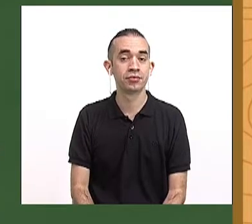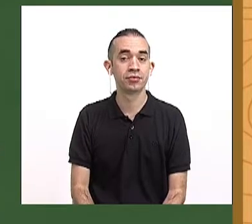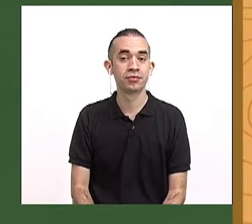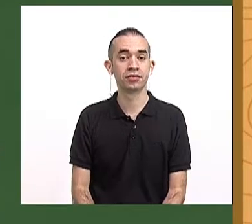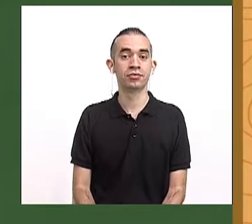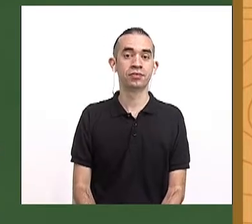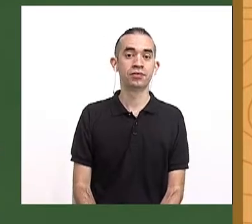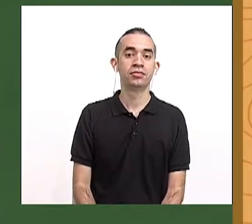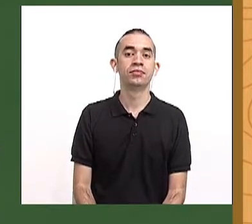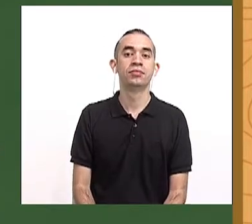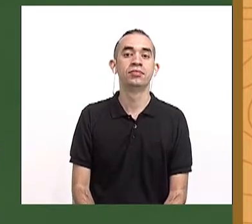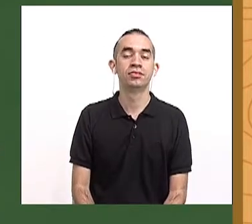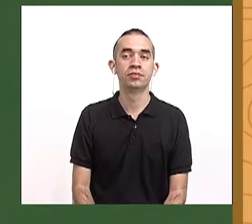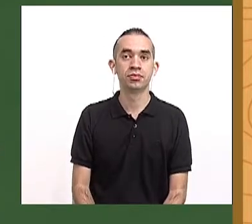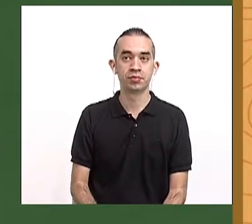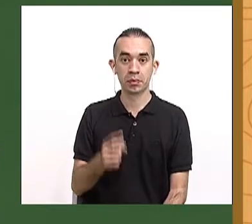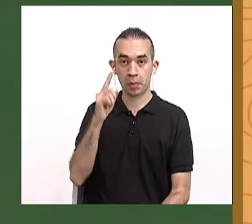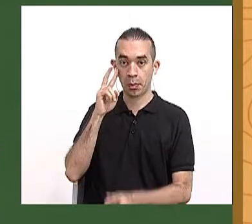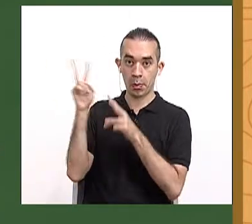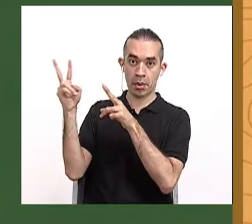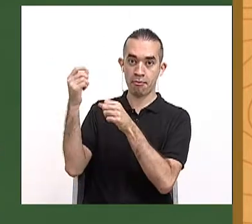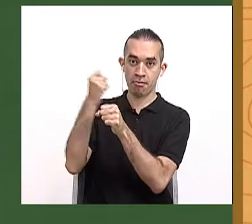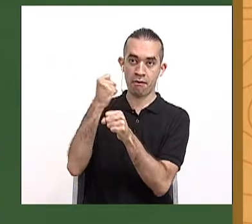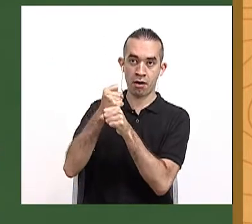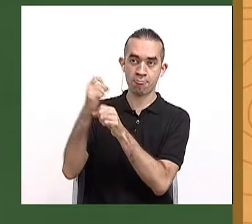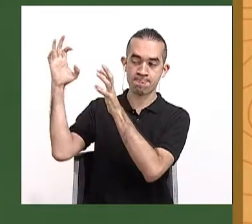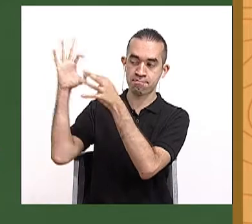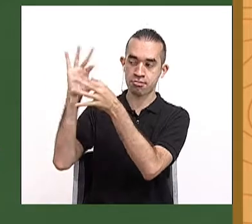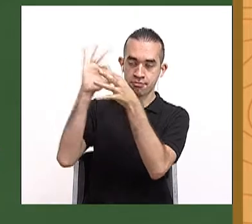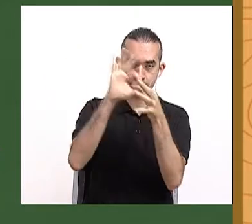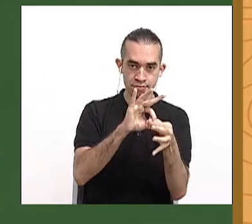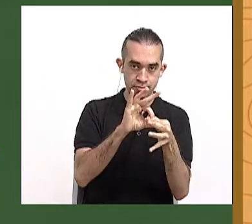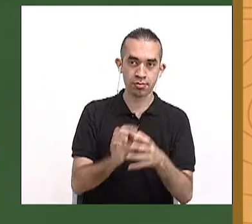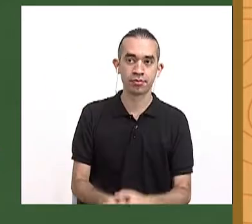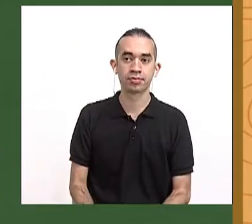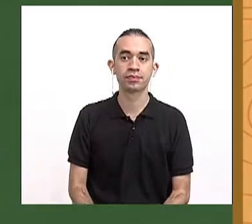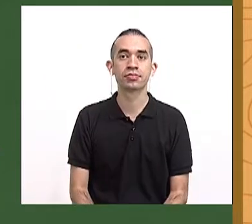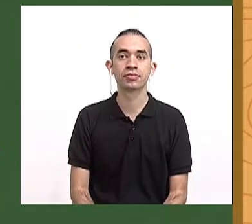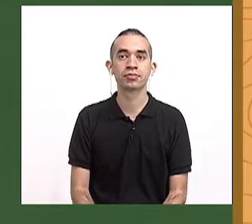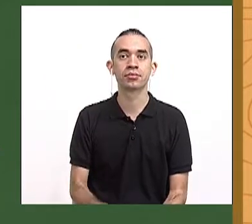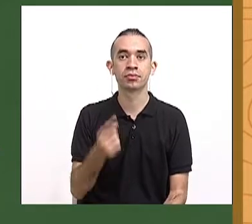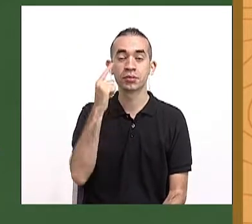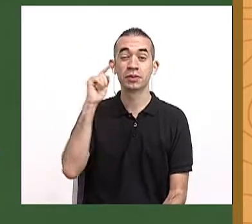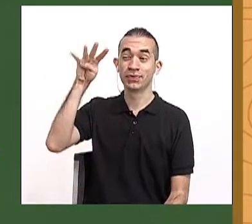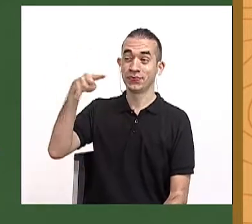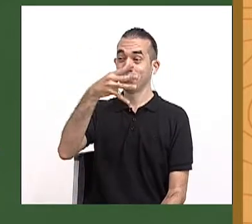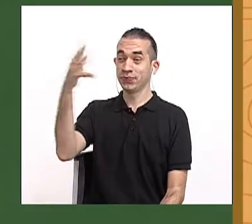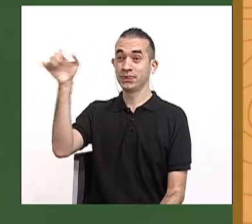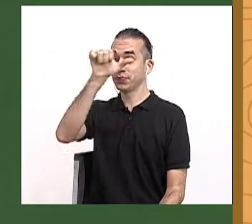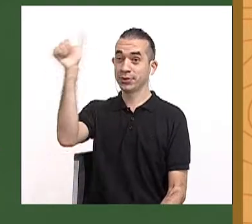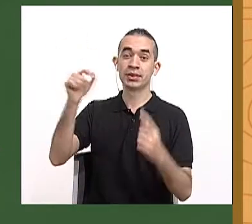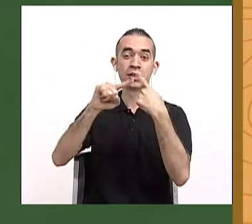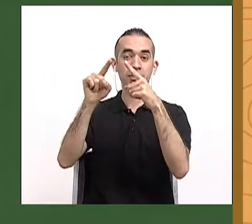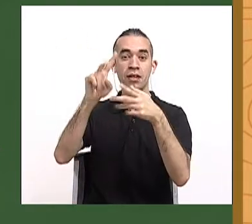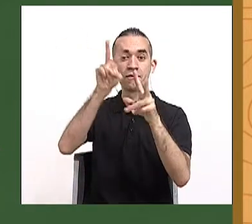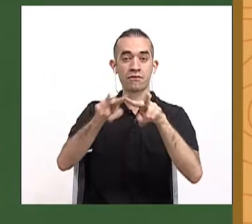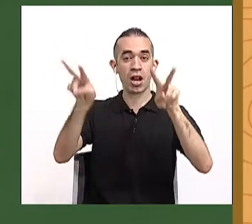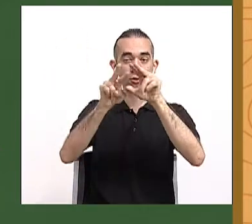Okay, you have to complete this task. It says, look at the following values and classify